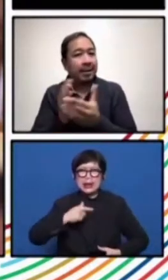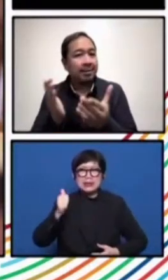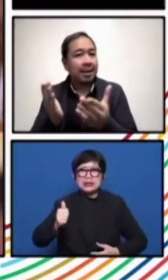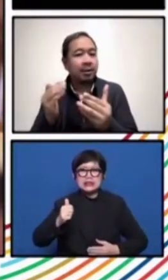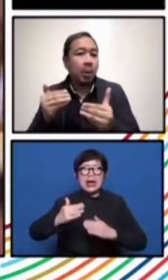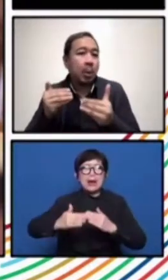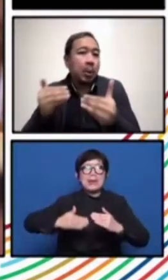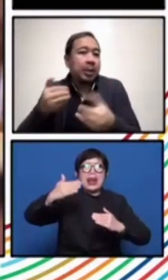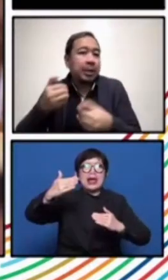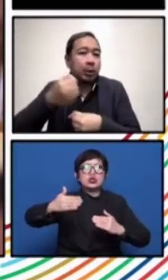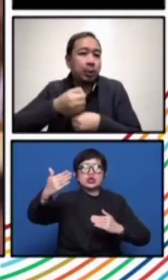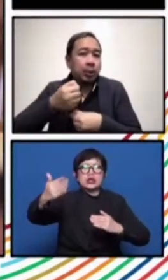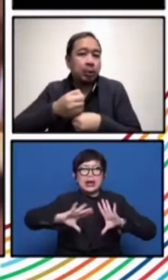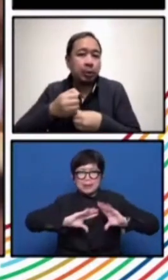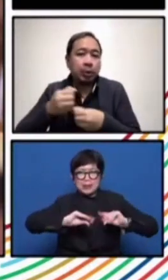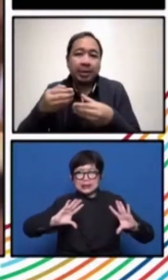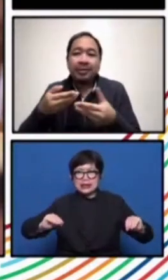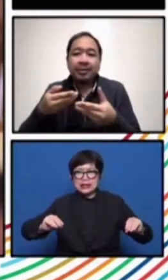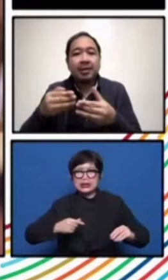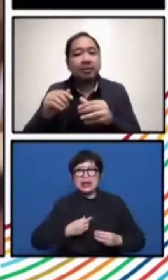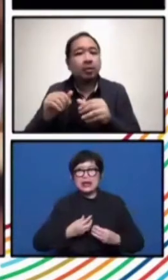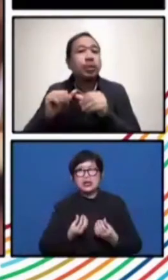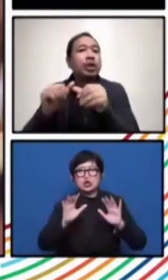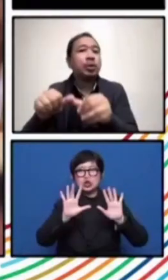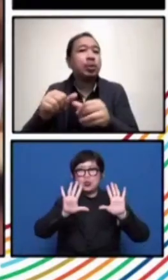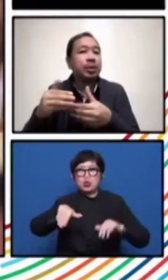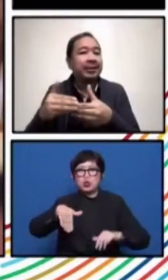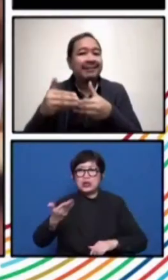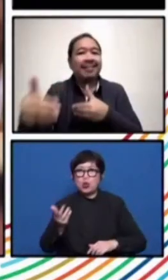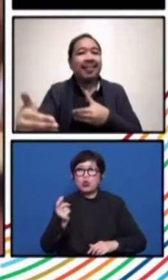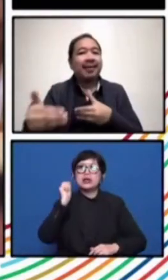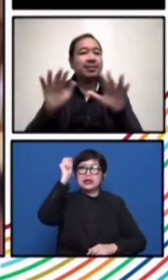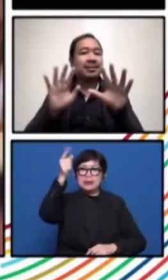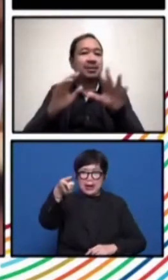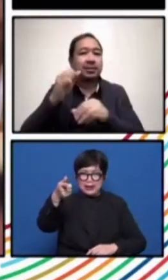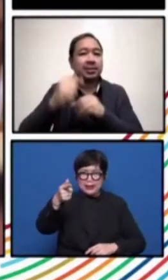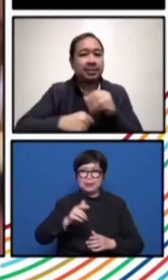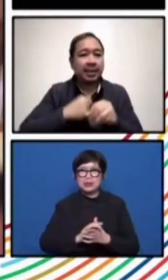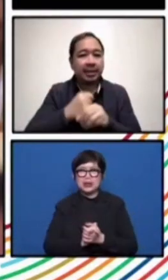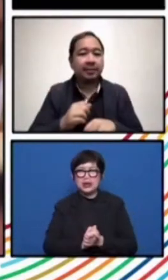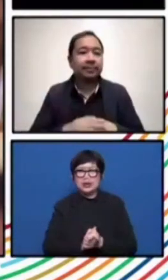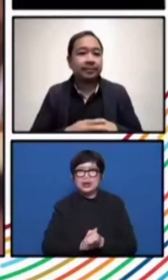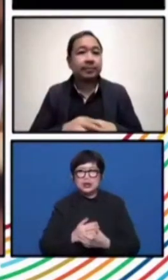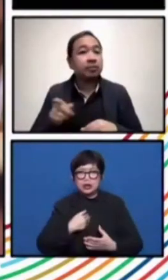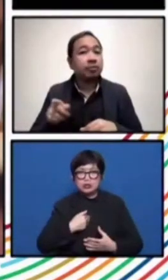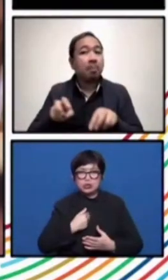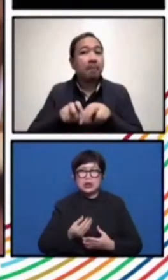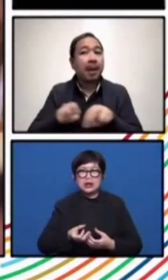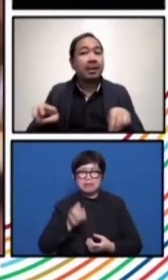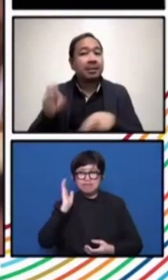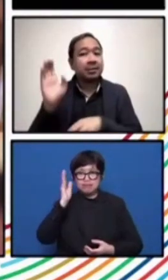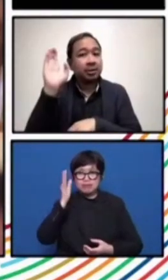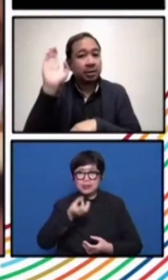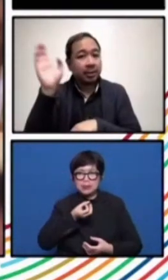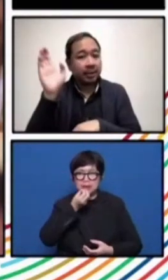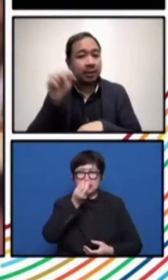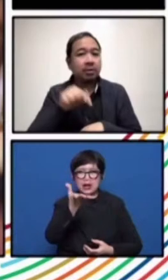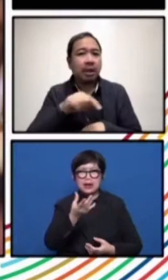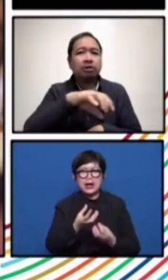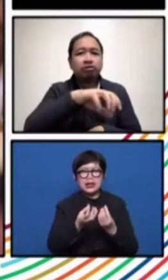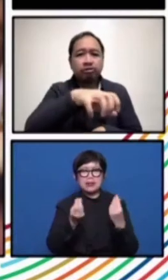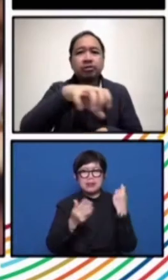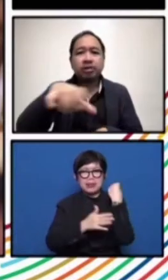decade uh as a panelists mentioned actually some countries have started a national